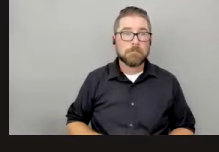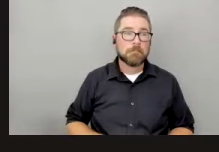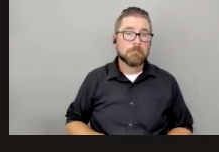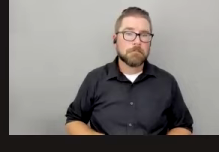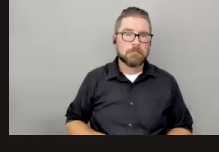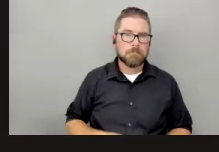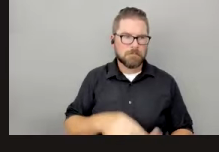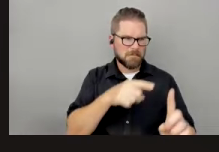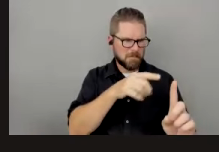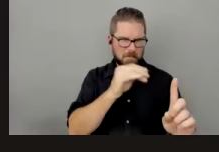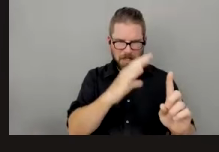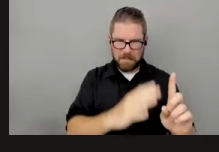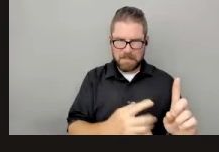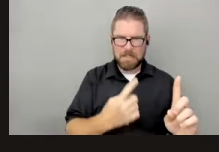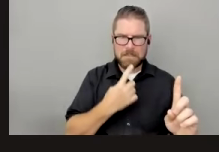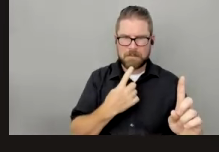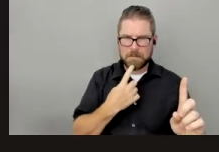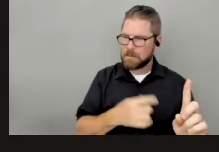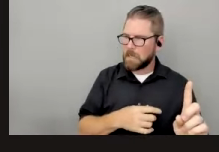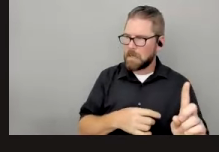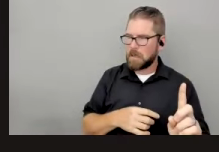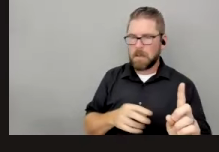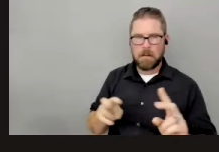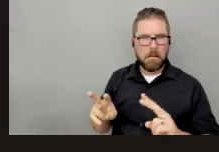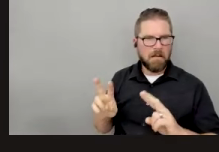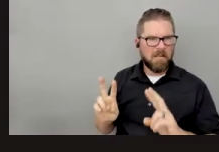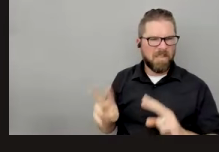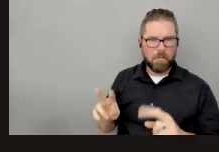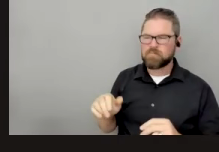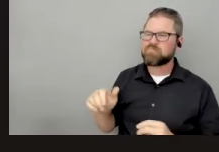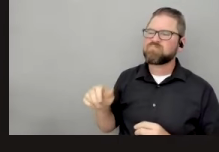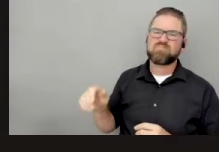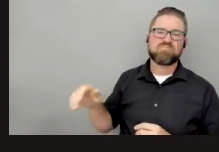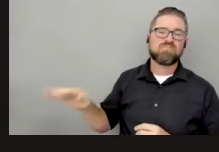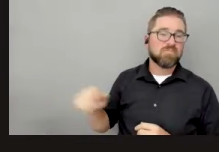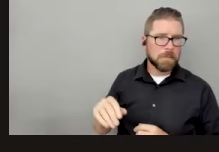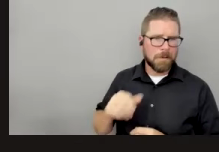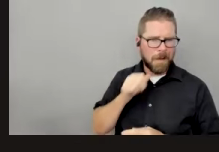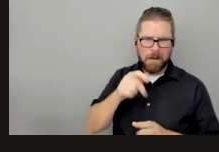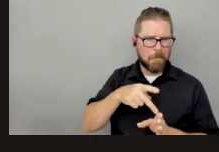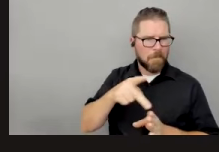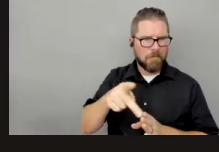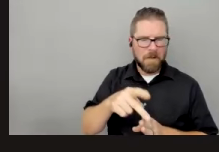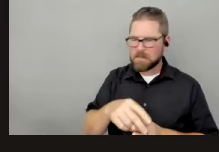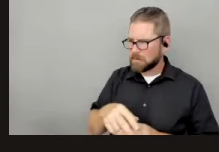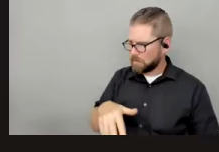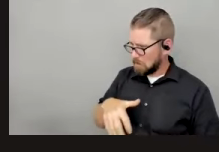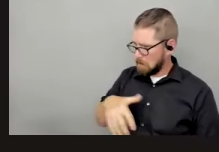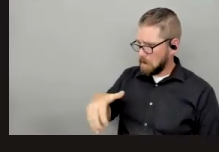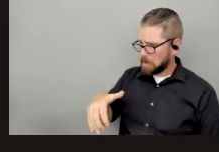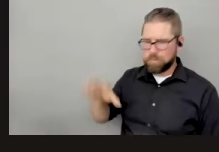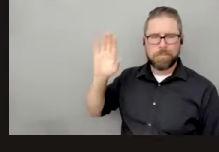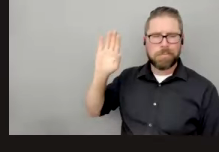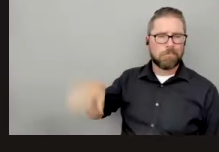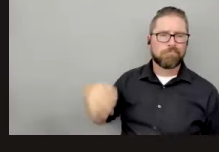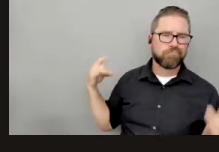right? It kind of sounds discriminatory and unprofessional. If you're pregnant, you have to deal with it on your own. You